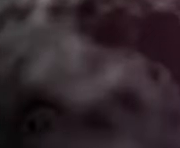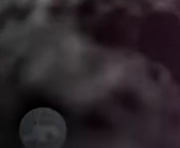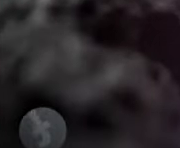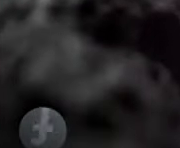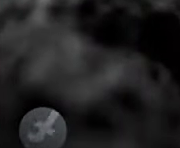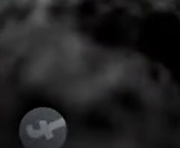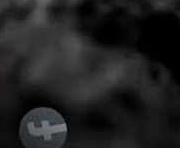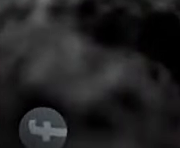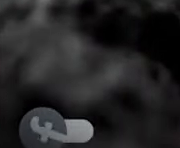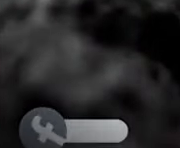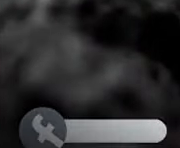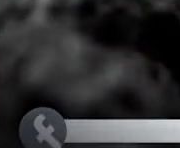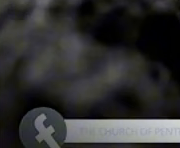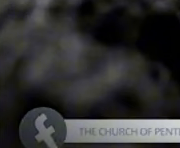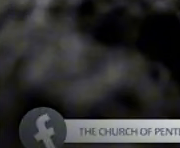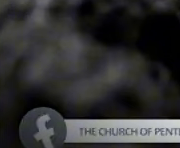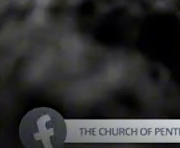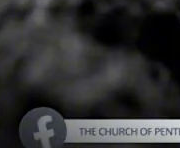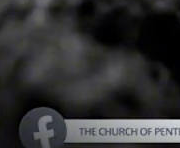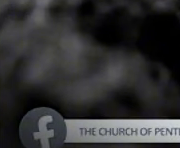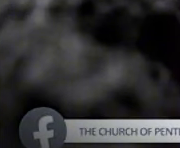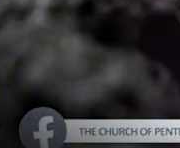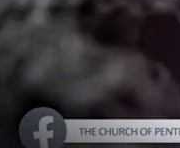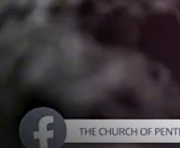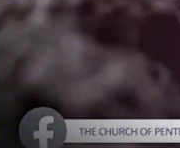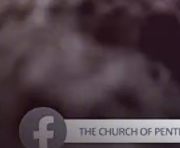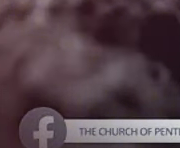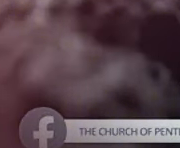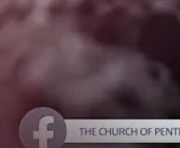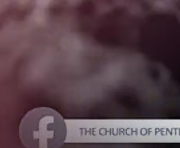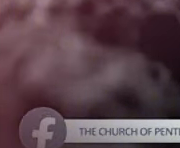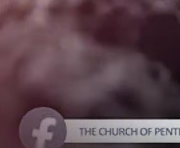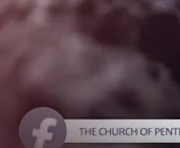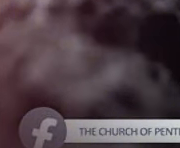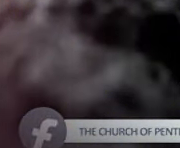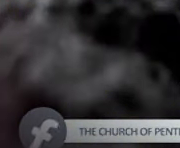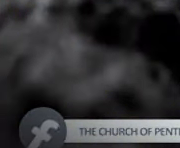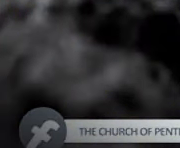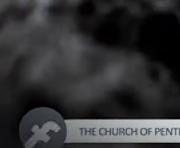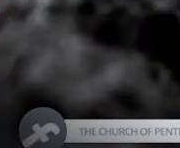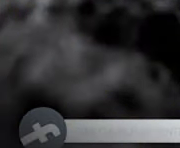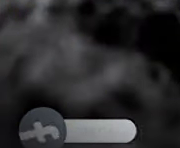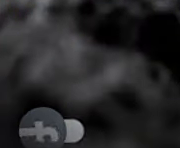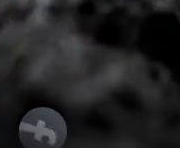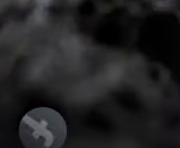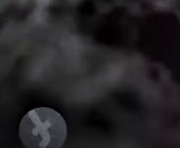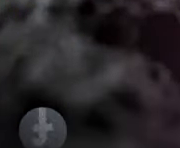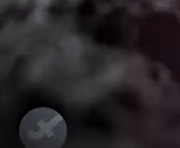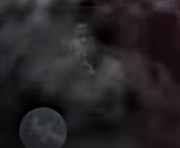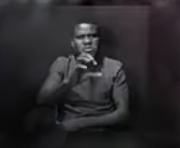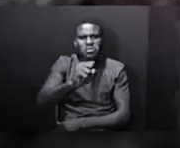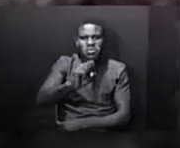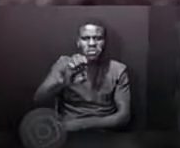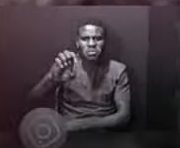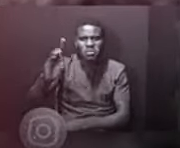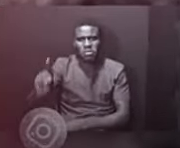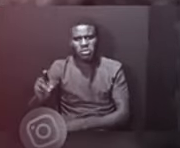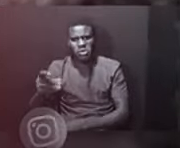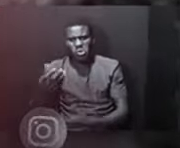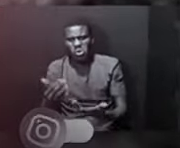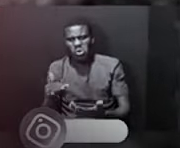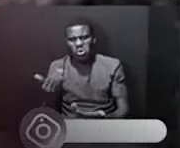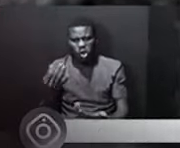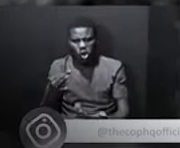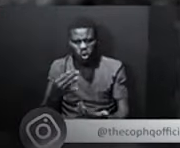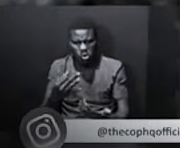reproduce, whether of plants' origin or of seeds of discord or bitterness like we are